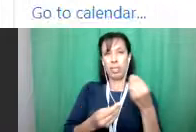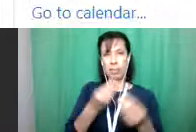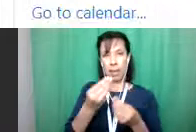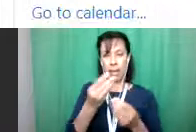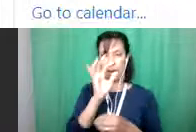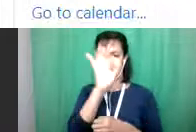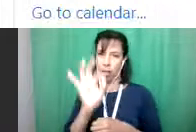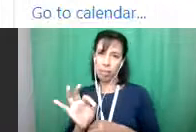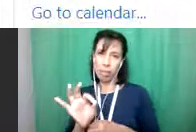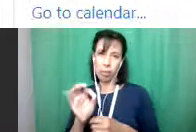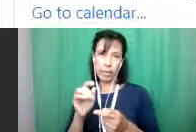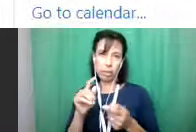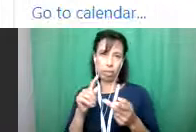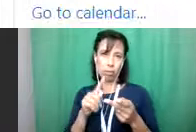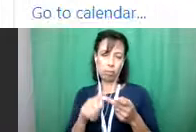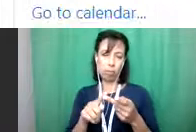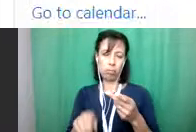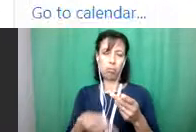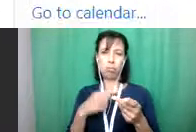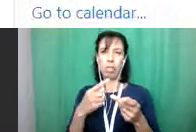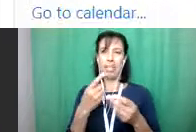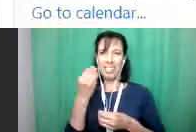the literature that you have accessed,